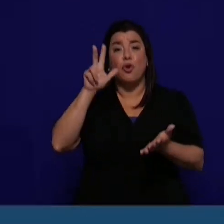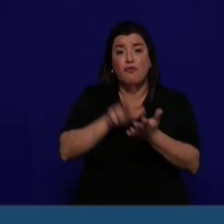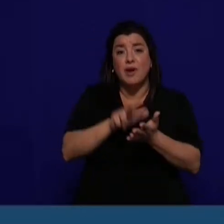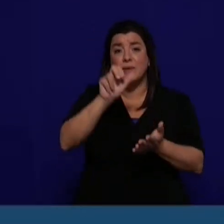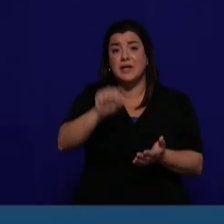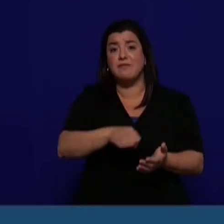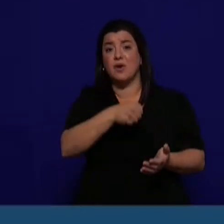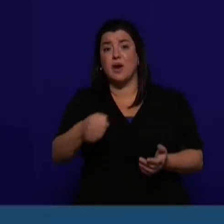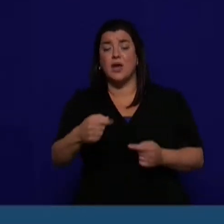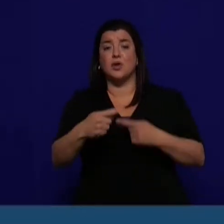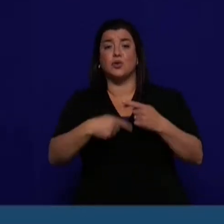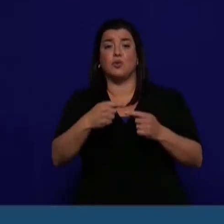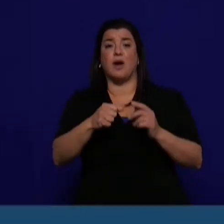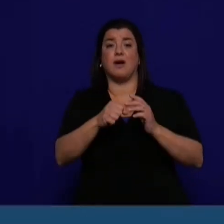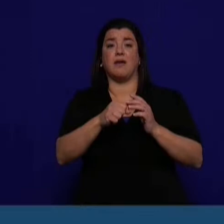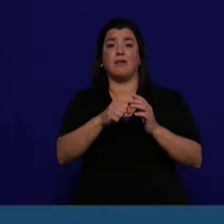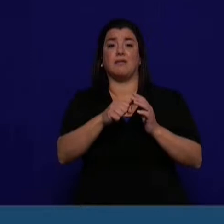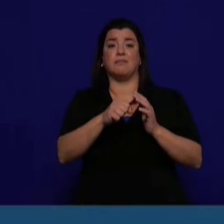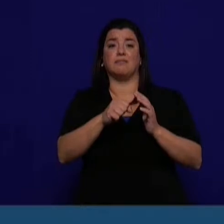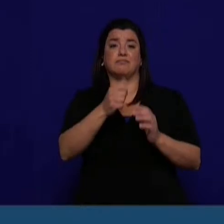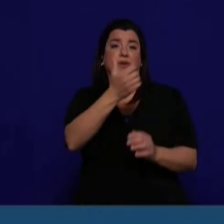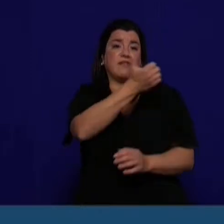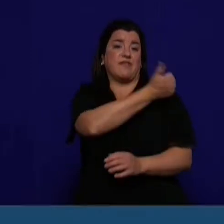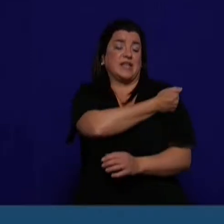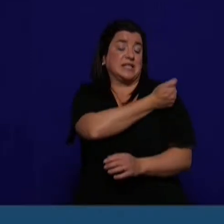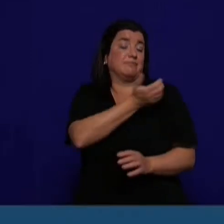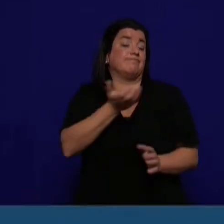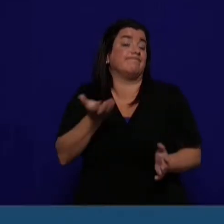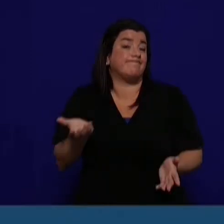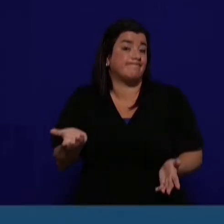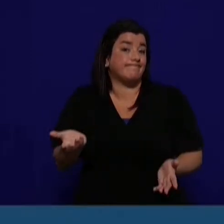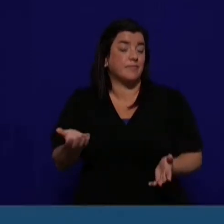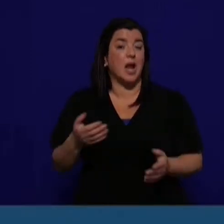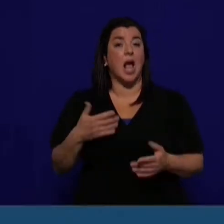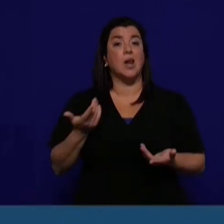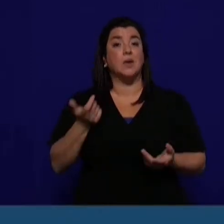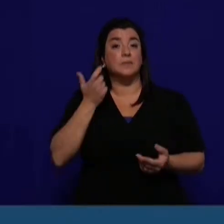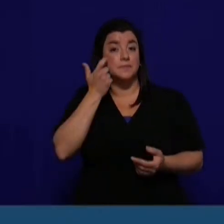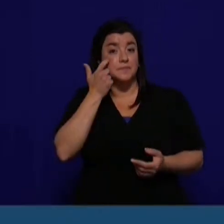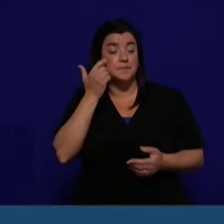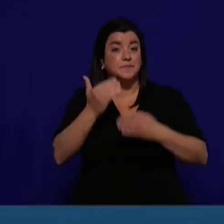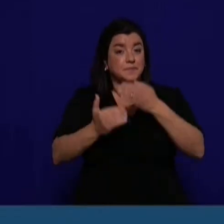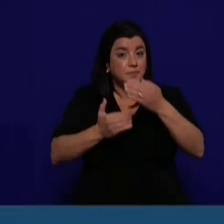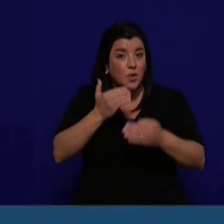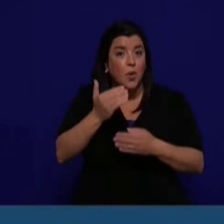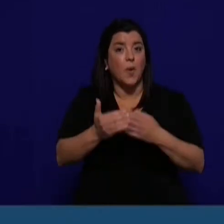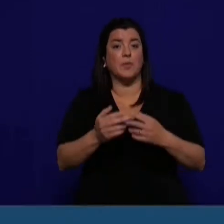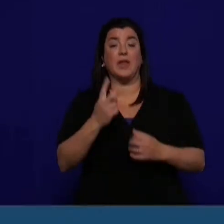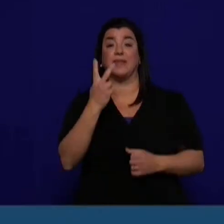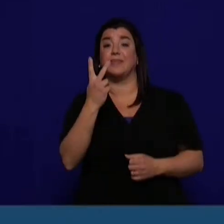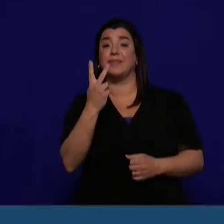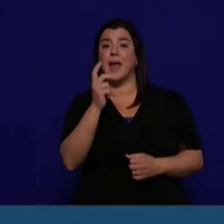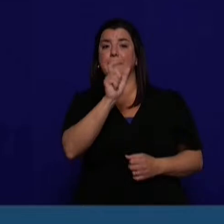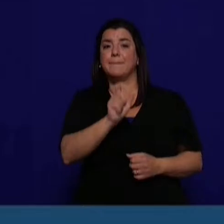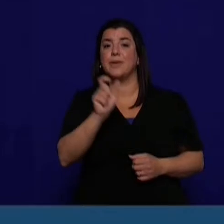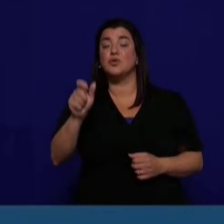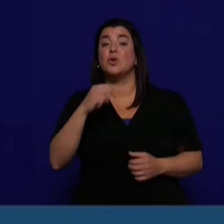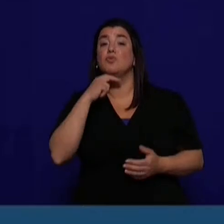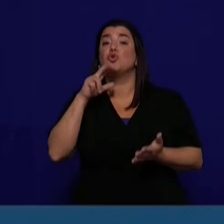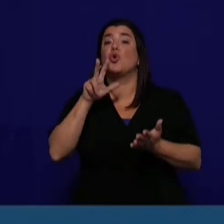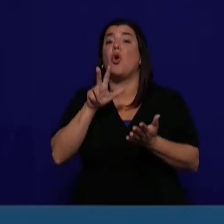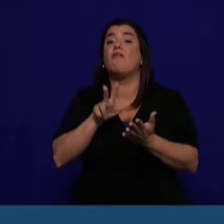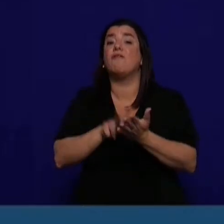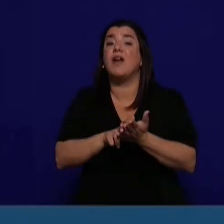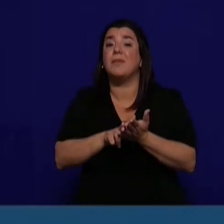din il-vaccine. U allura bħalma dejjem aħna qegħdin ngħidu dawn iż-żewġ każijiet mhumiex konfermati, infatt